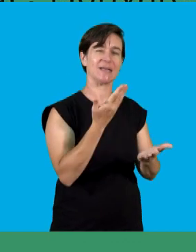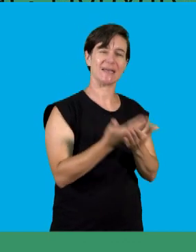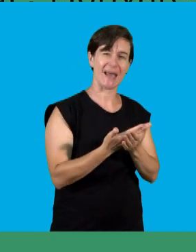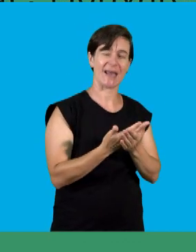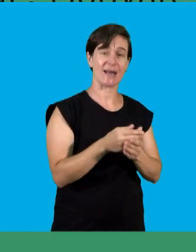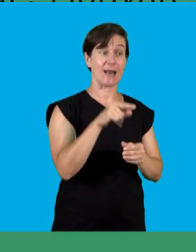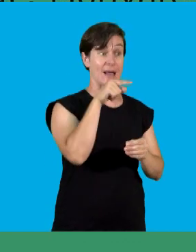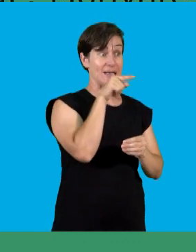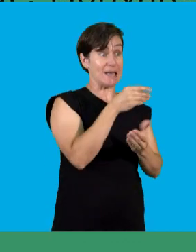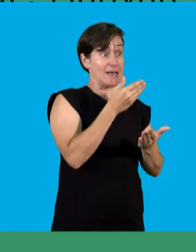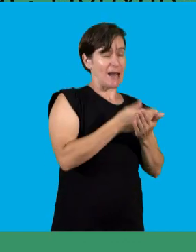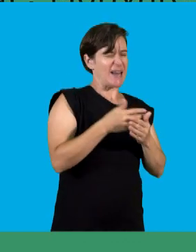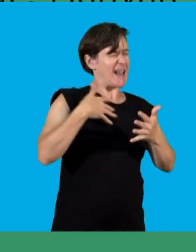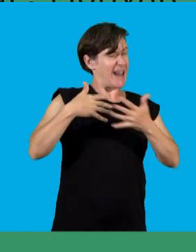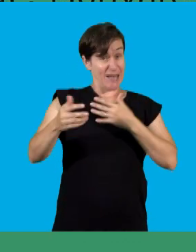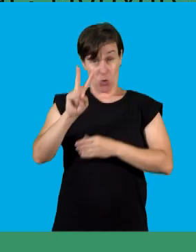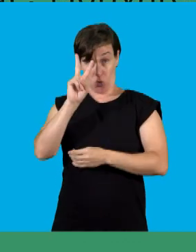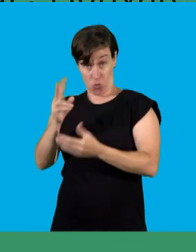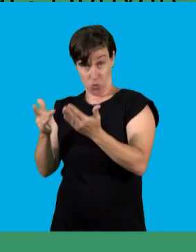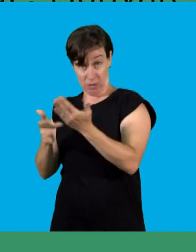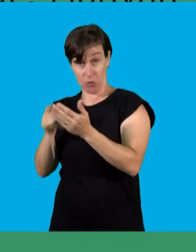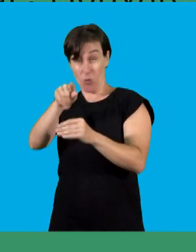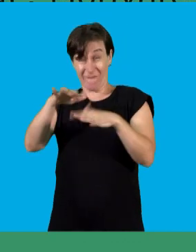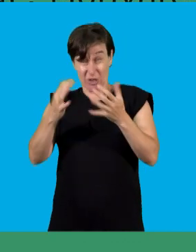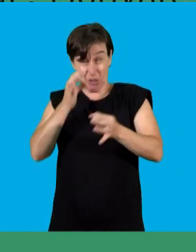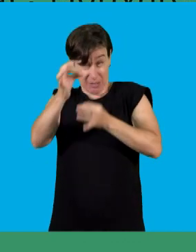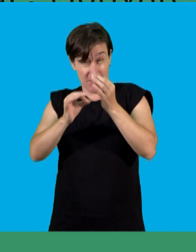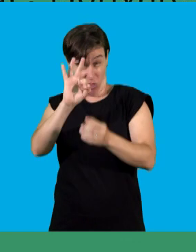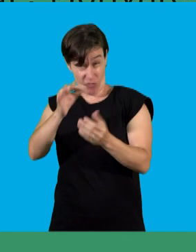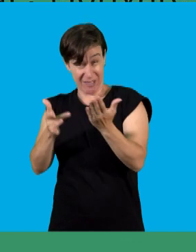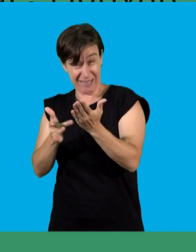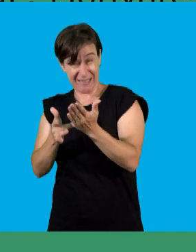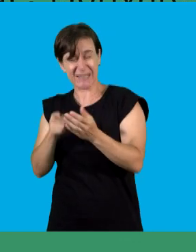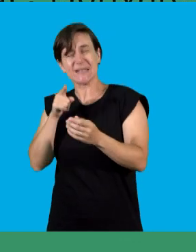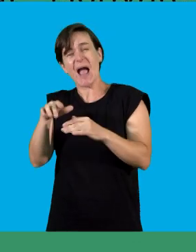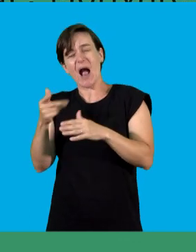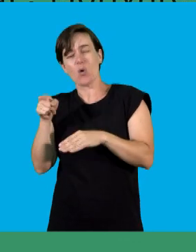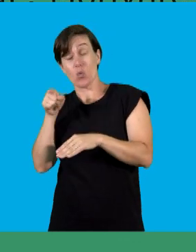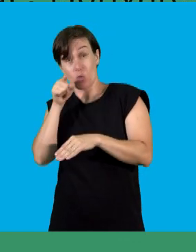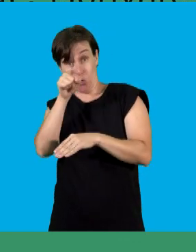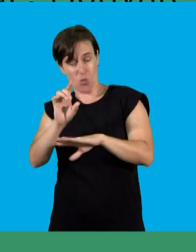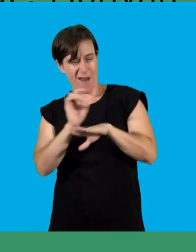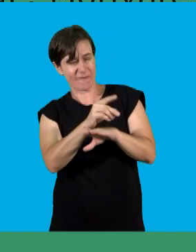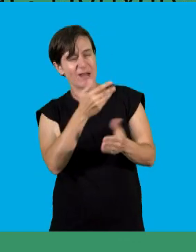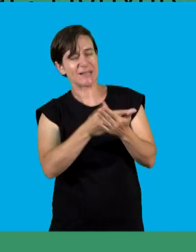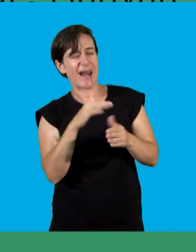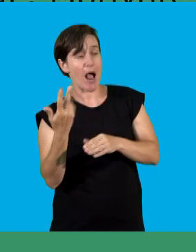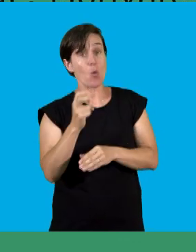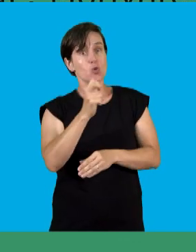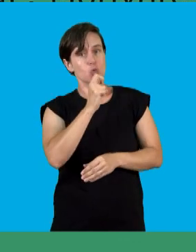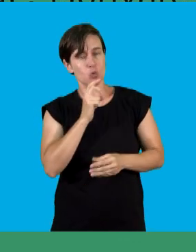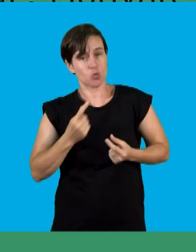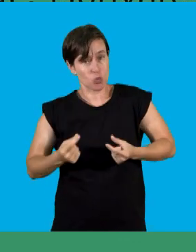any two of the problem-solving techniques identified in question 3A to solve business problems. So you will